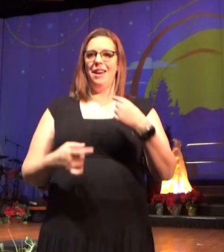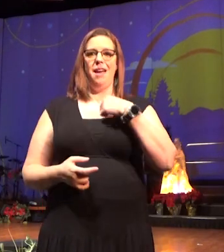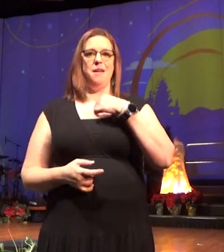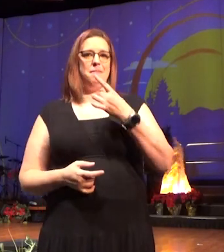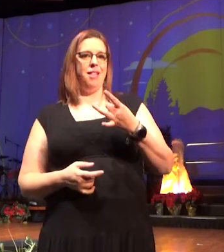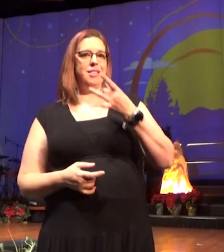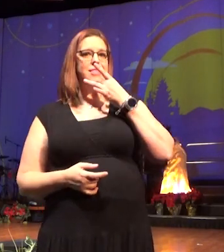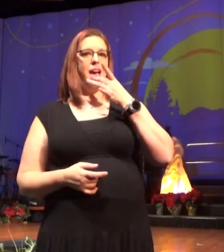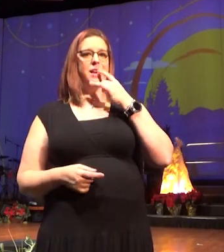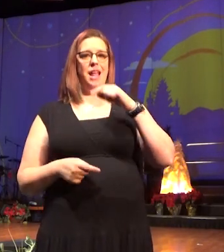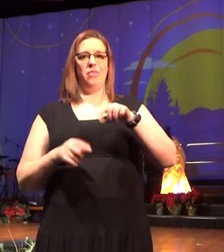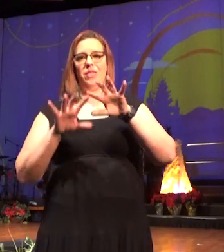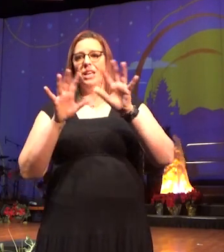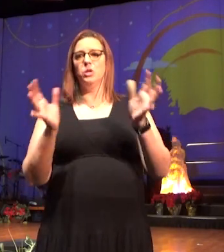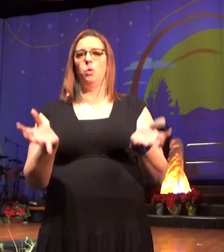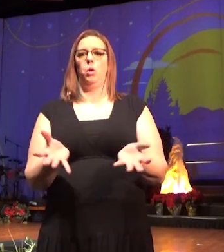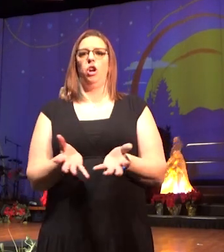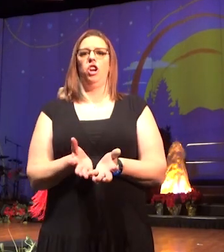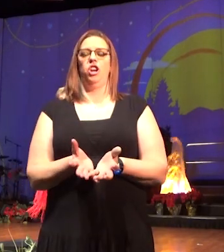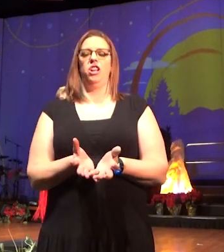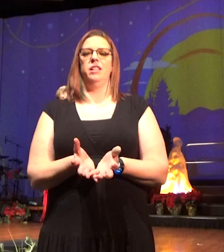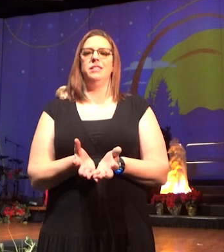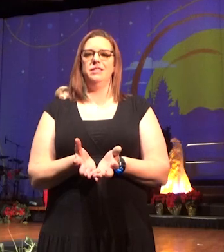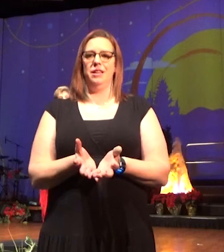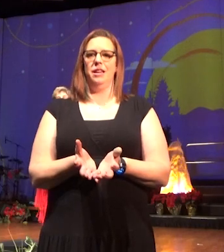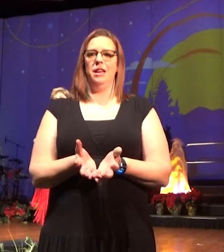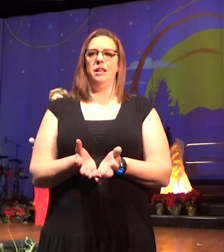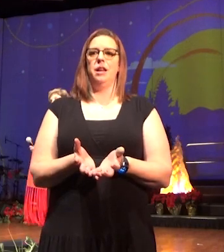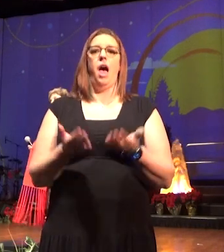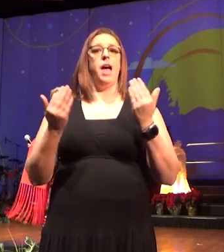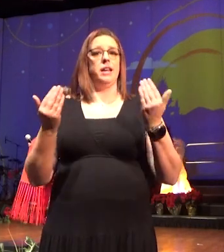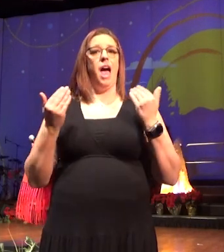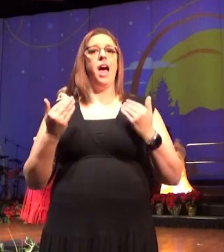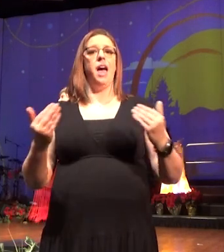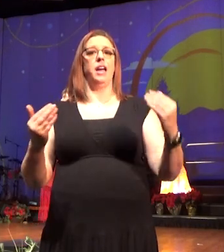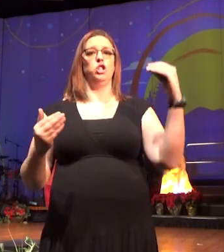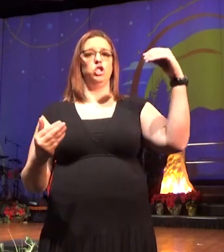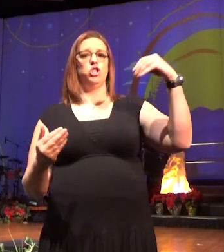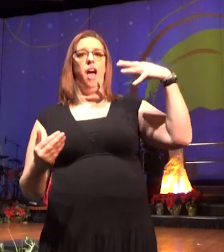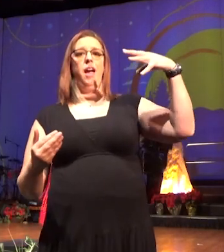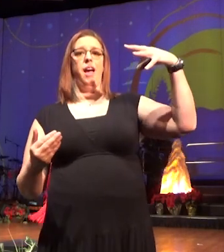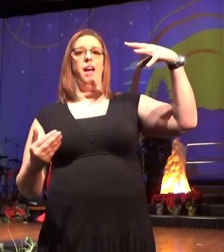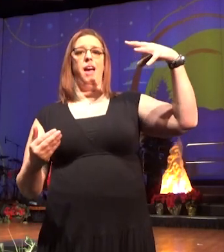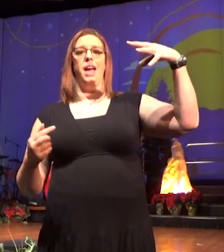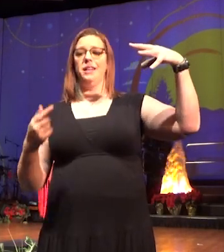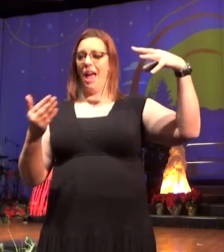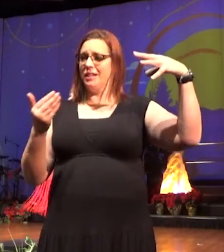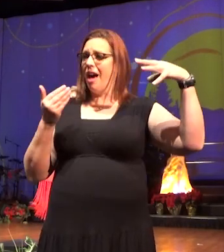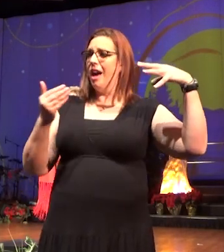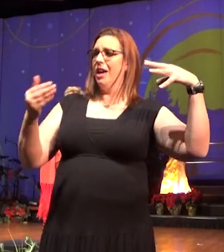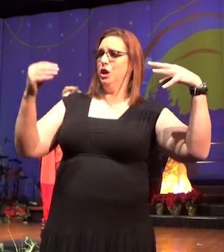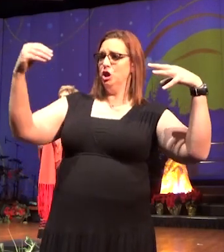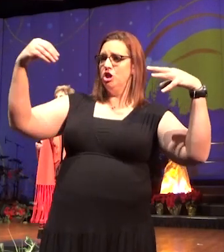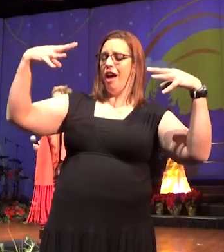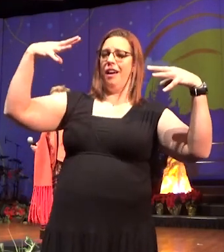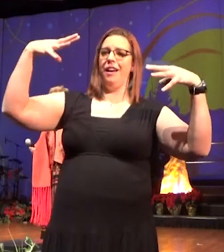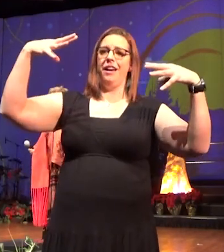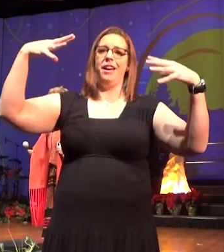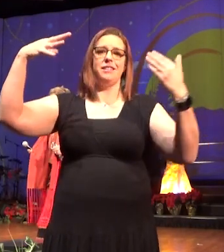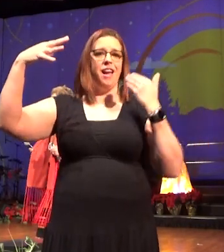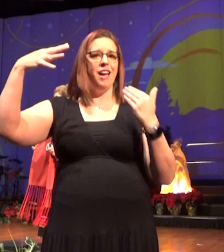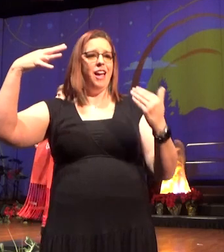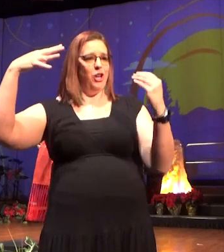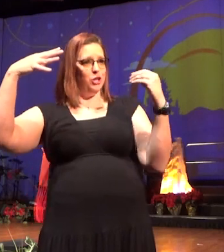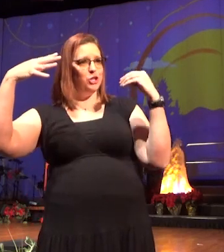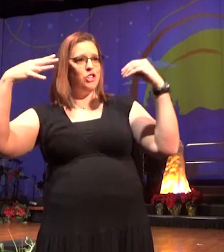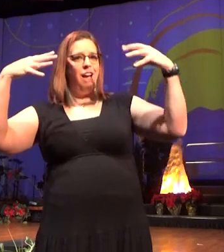light, I am a light in this world. And I shine, and I